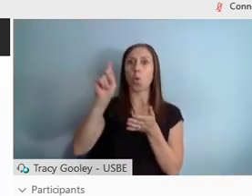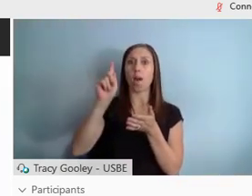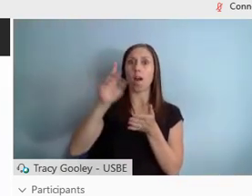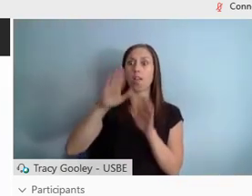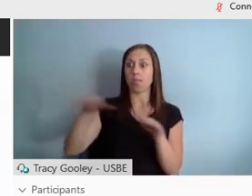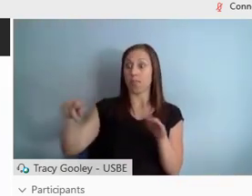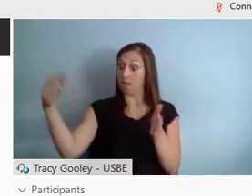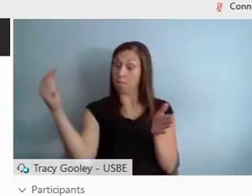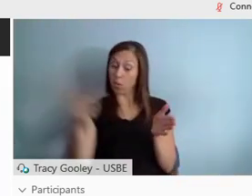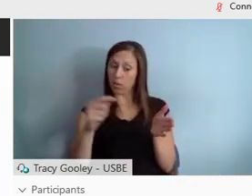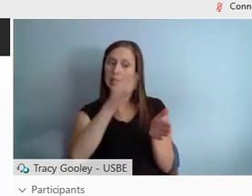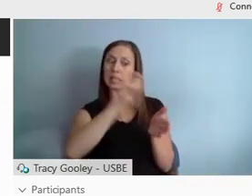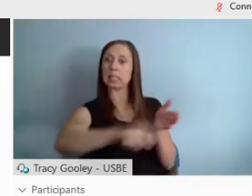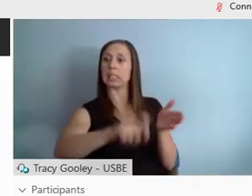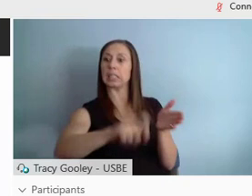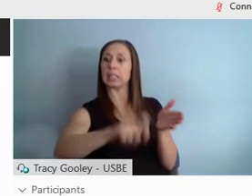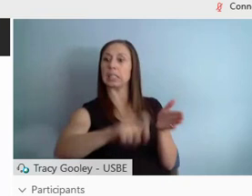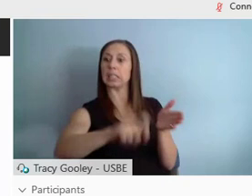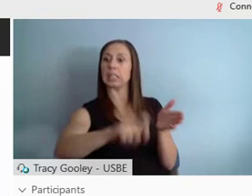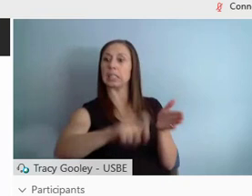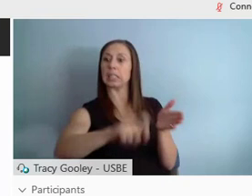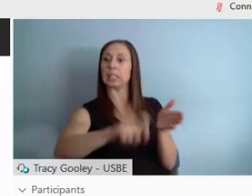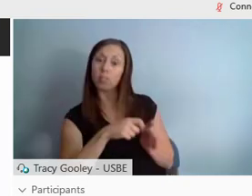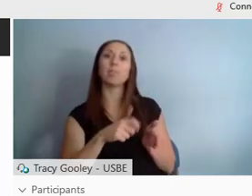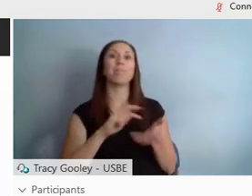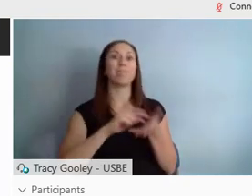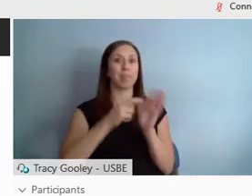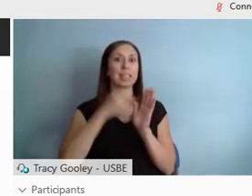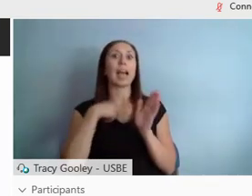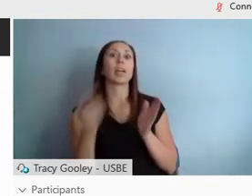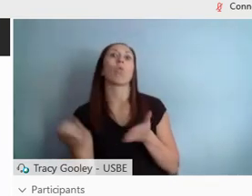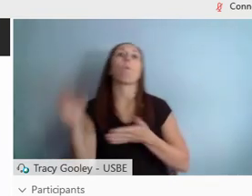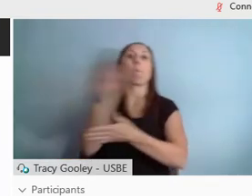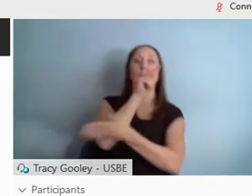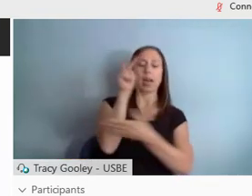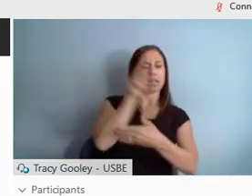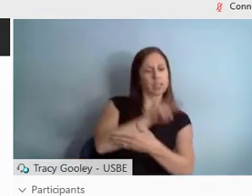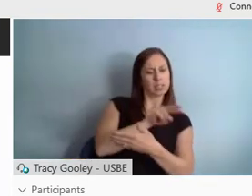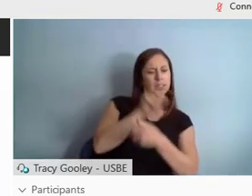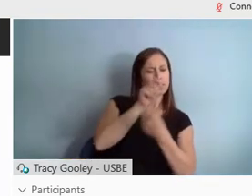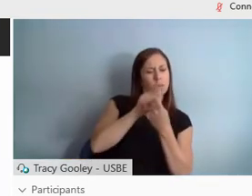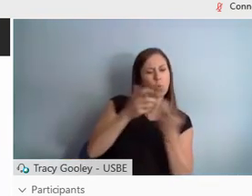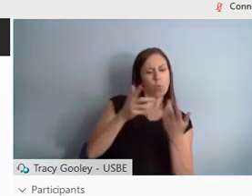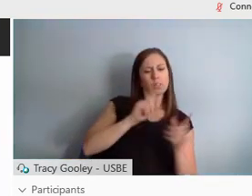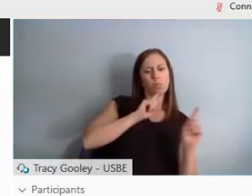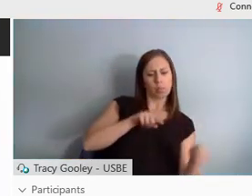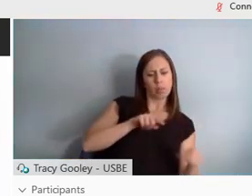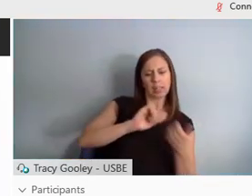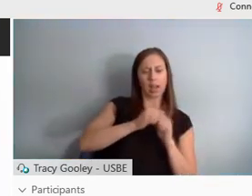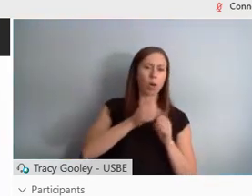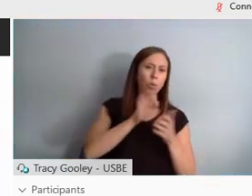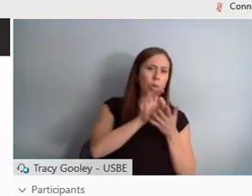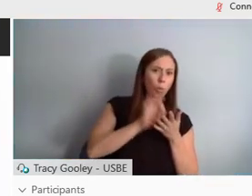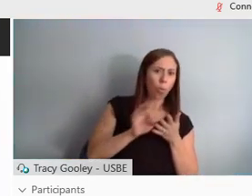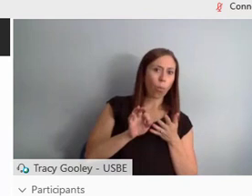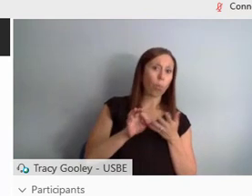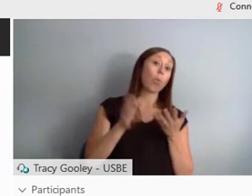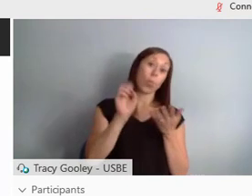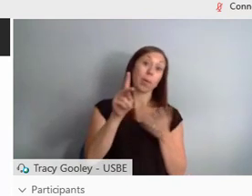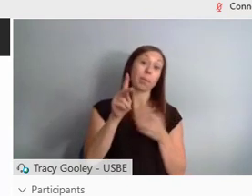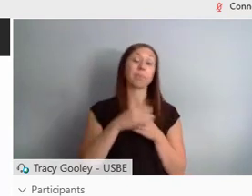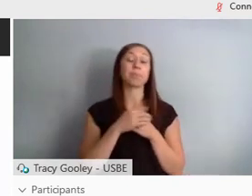pointed so that I was able to go back after the fact and see exactly what their response was and how to score. So for